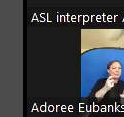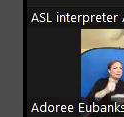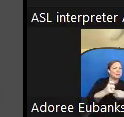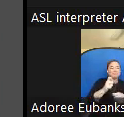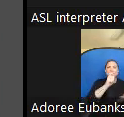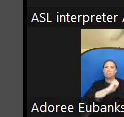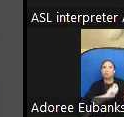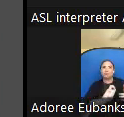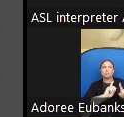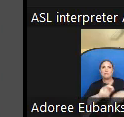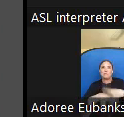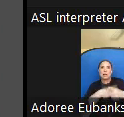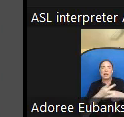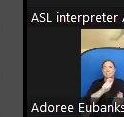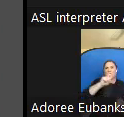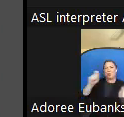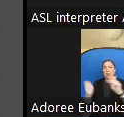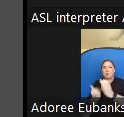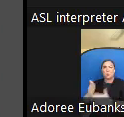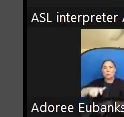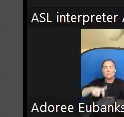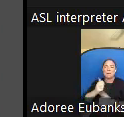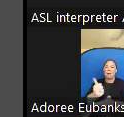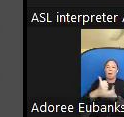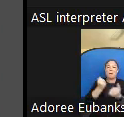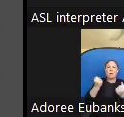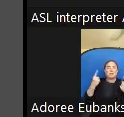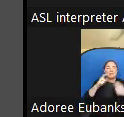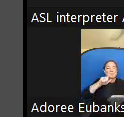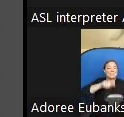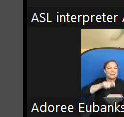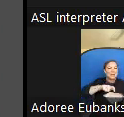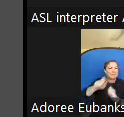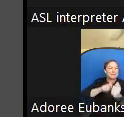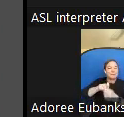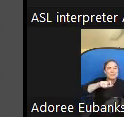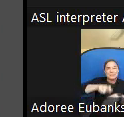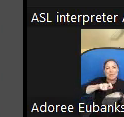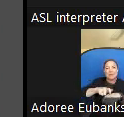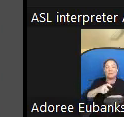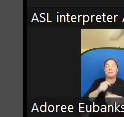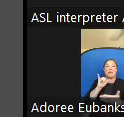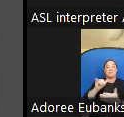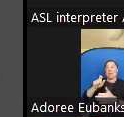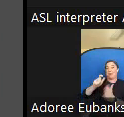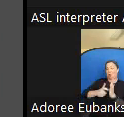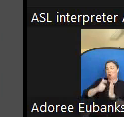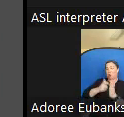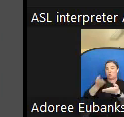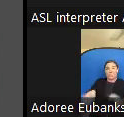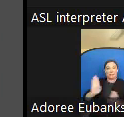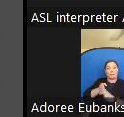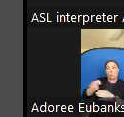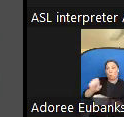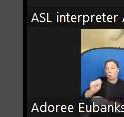date archaeological contexts. This means that they have a particular research value in the field of archaeology more widely, and